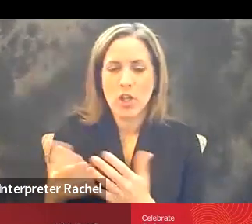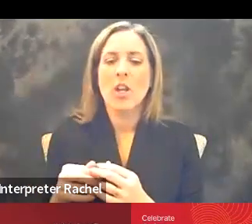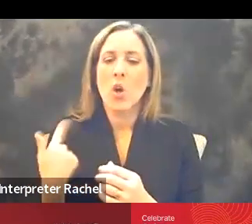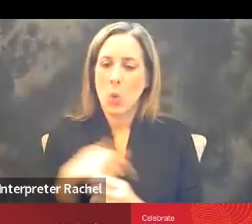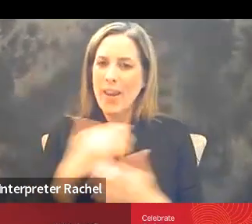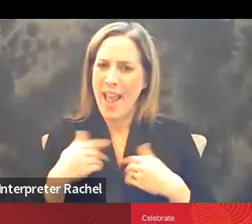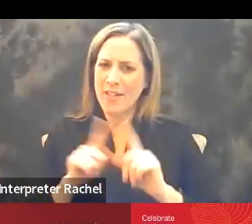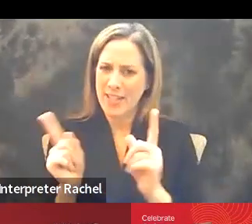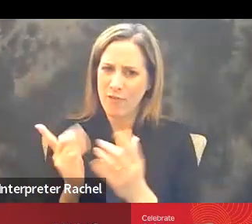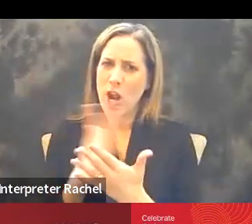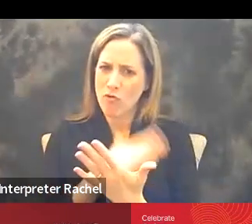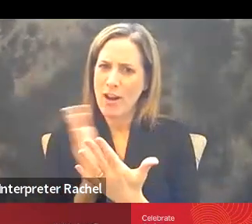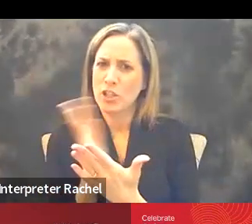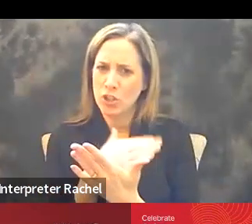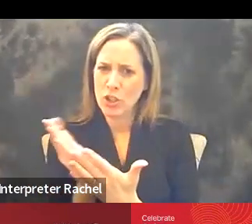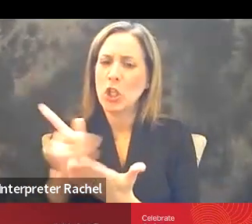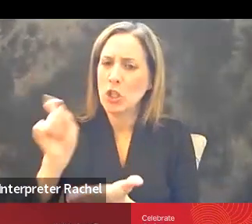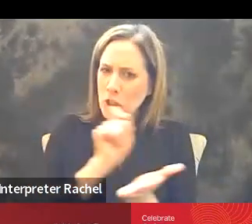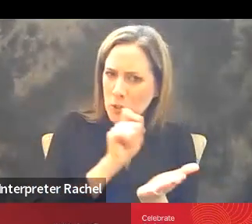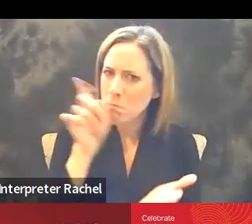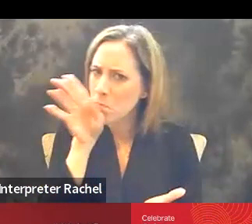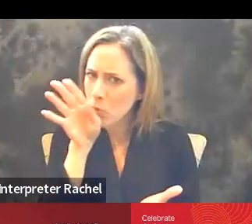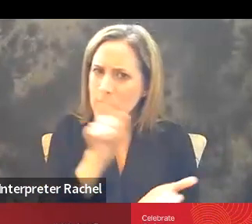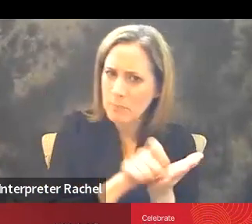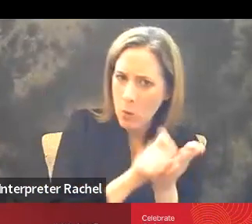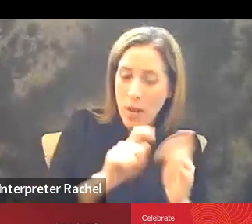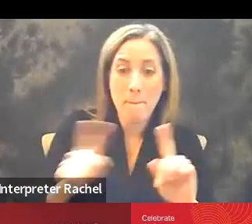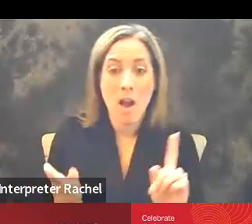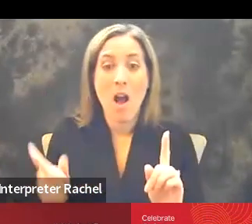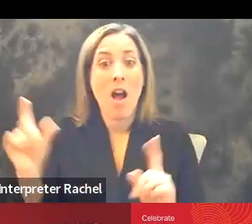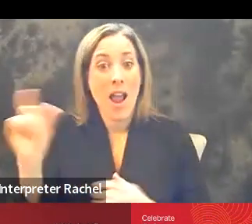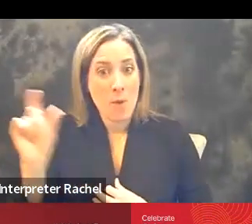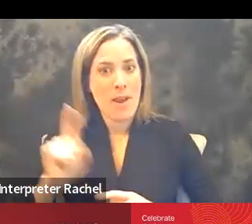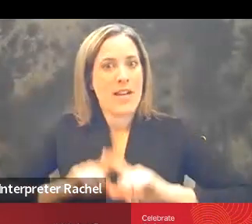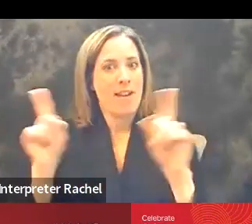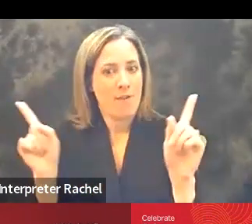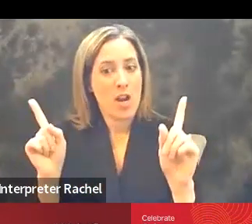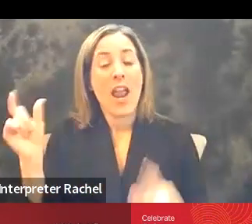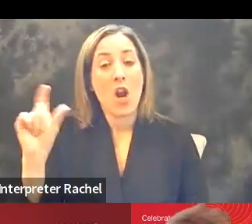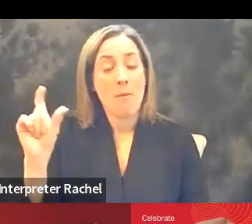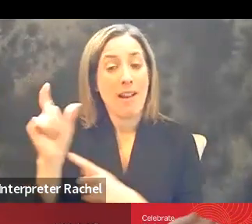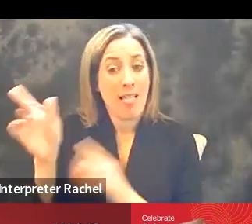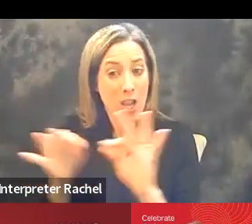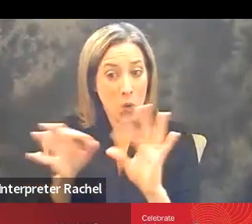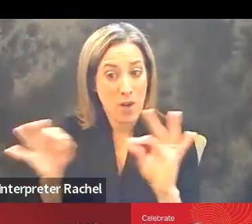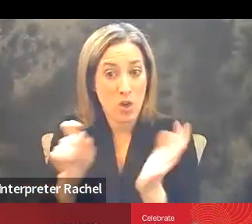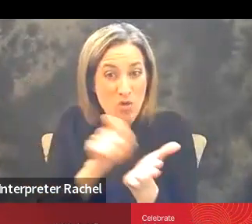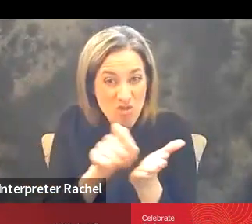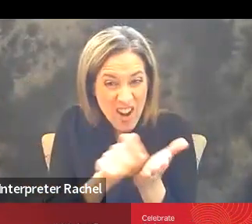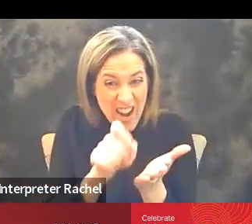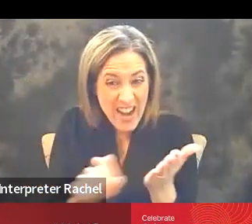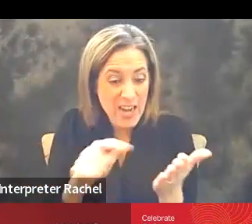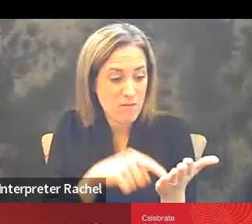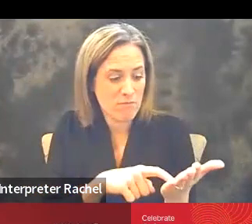and written. And those differences are heightened in other languages. So in Arabic, for example, it's one of the languages where it's like essentially written language is